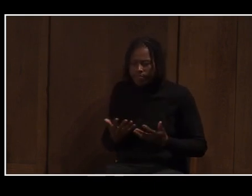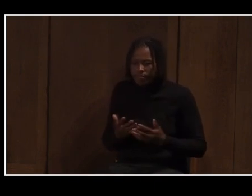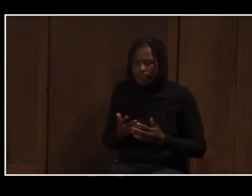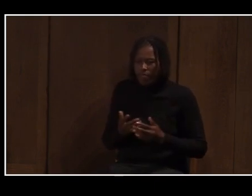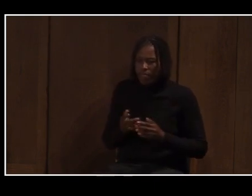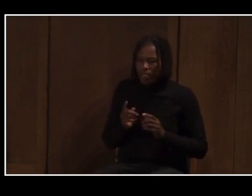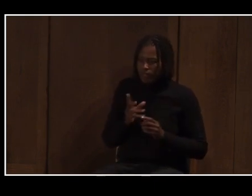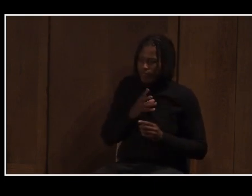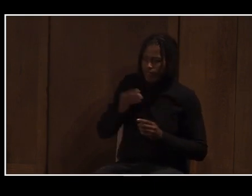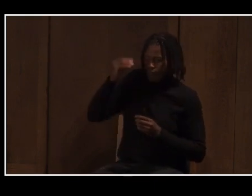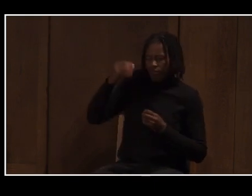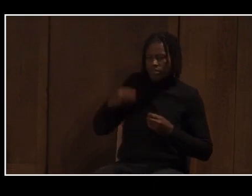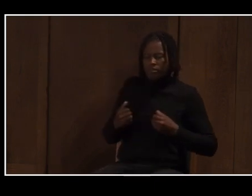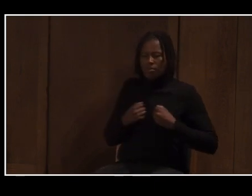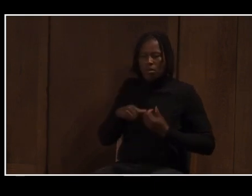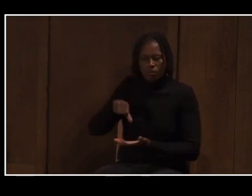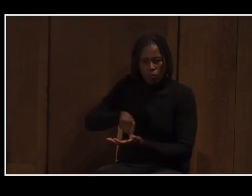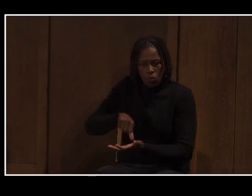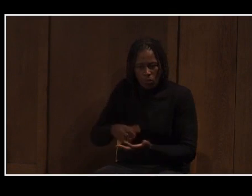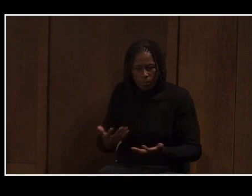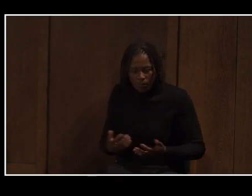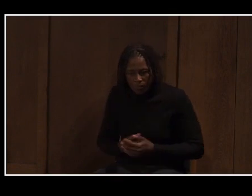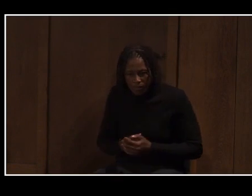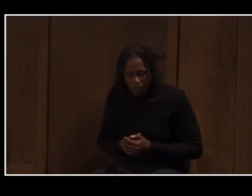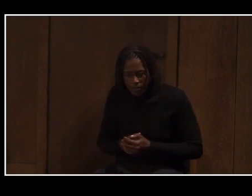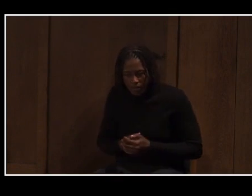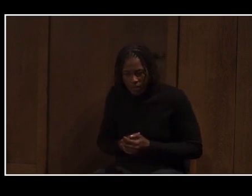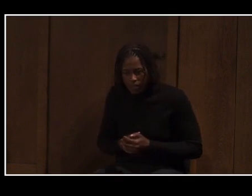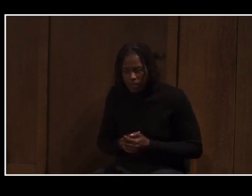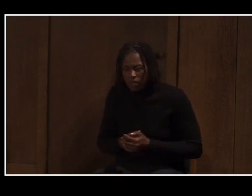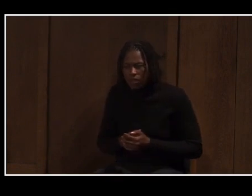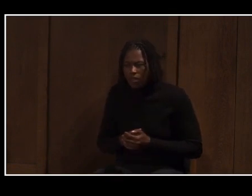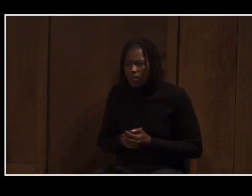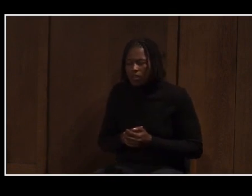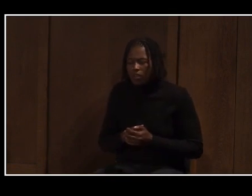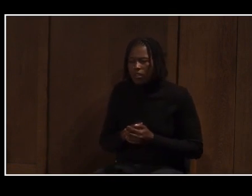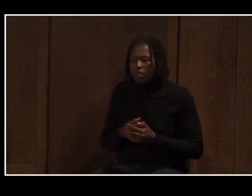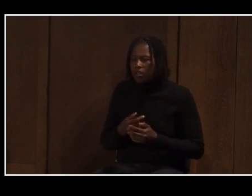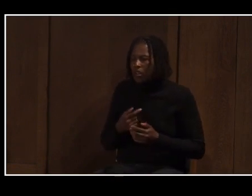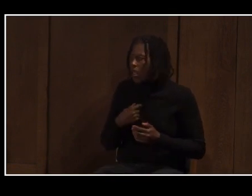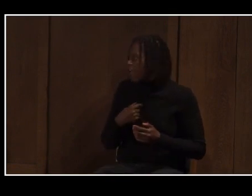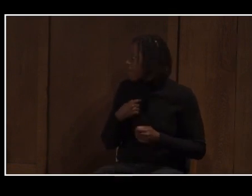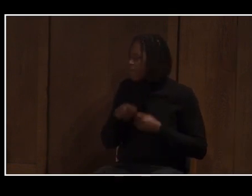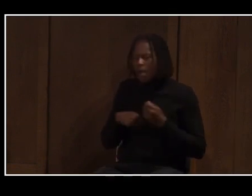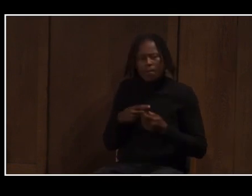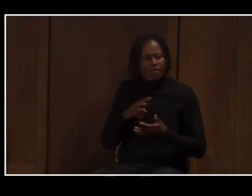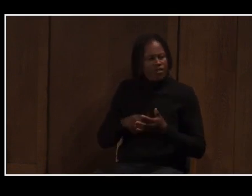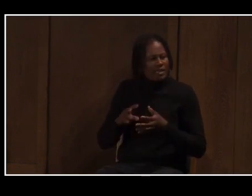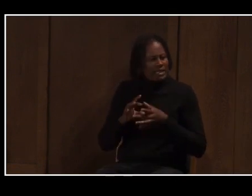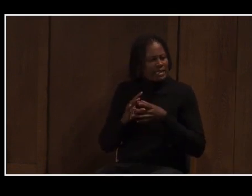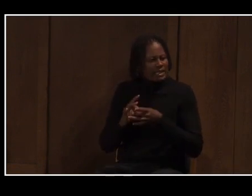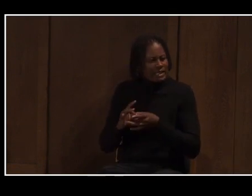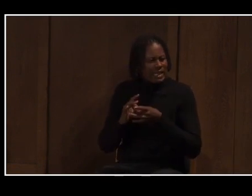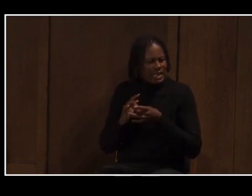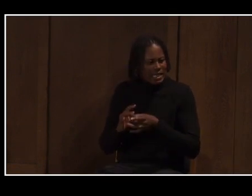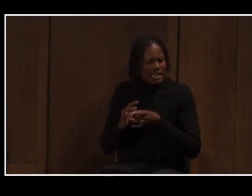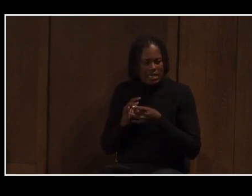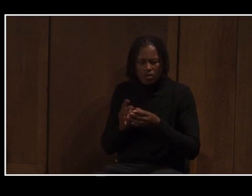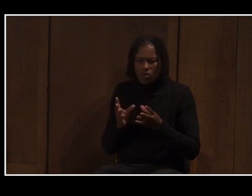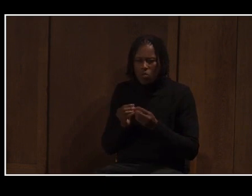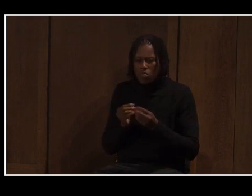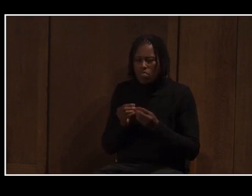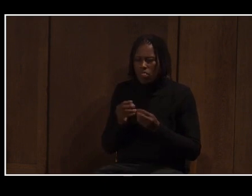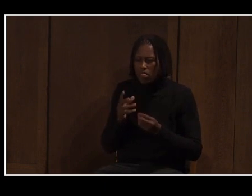be. And there are ways that I have become quite stink with it. So the reason I